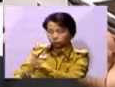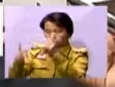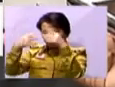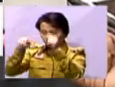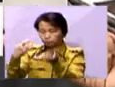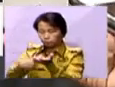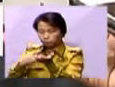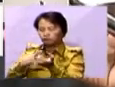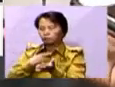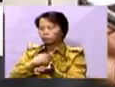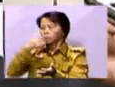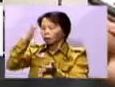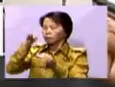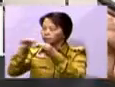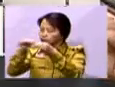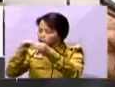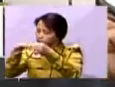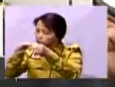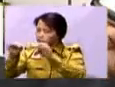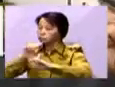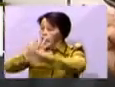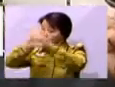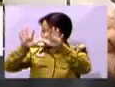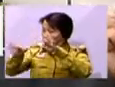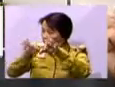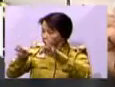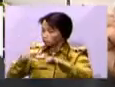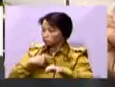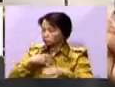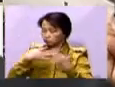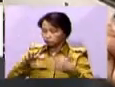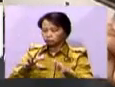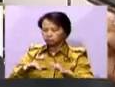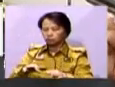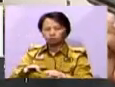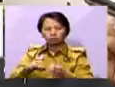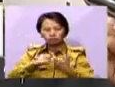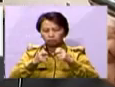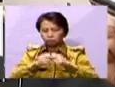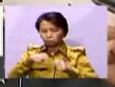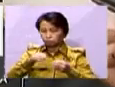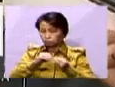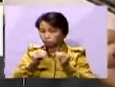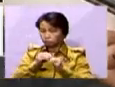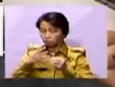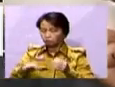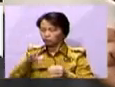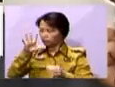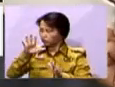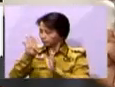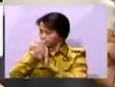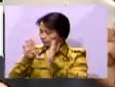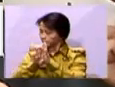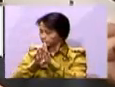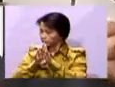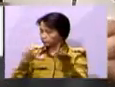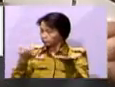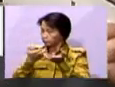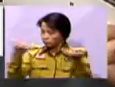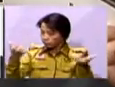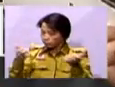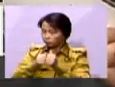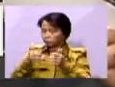But of course, we have to explain the situation. Firstly, we have a big discrepancy in numbers. Ours is about $5 billion surplus with